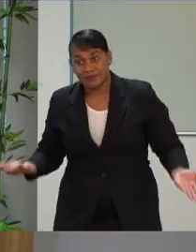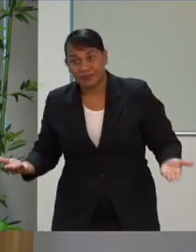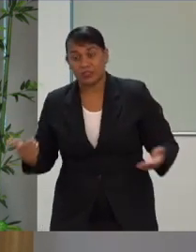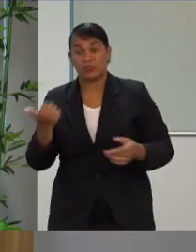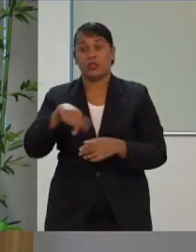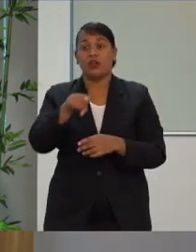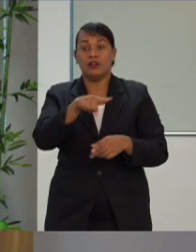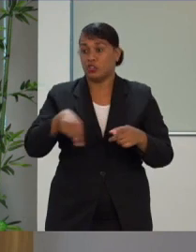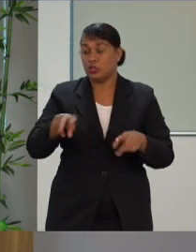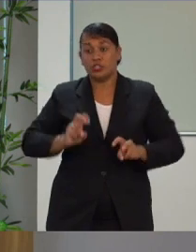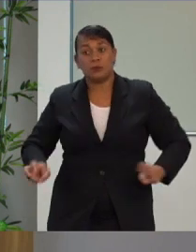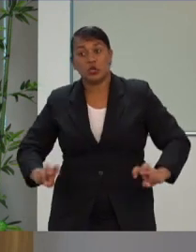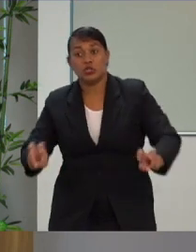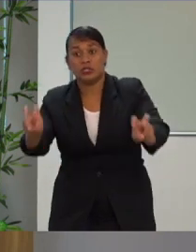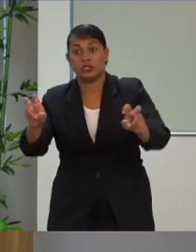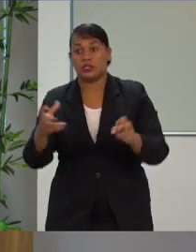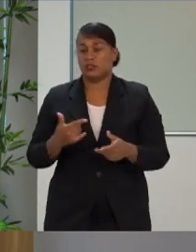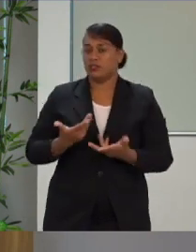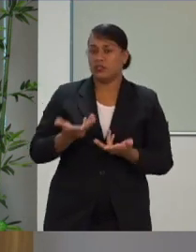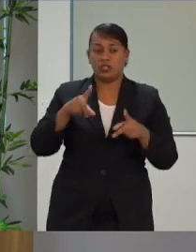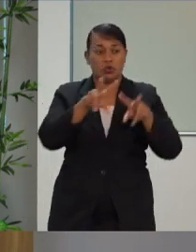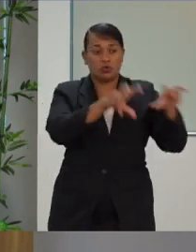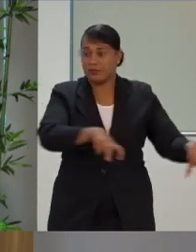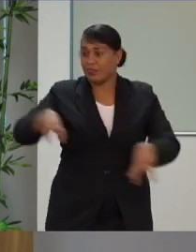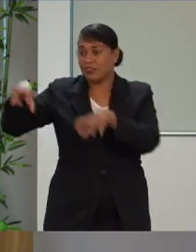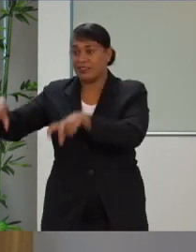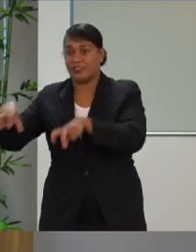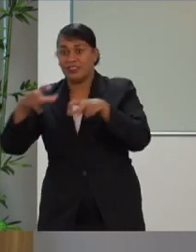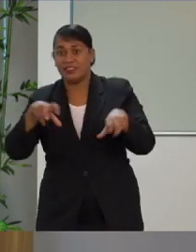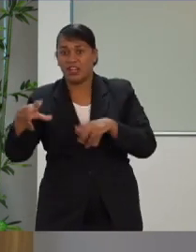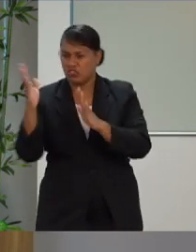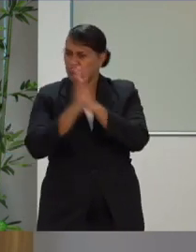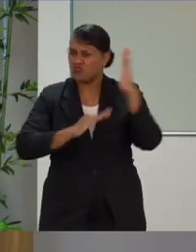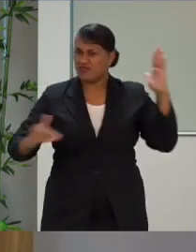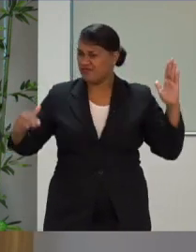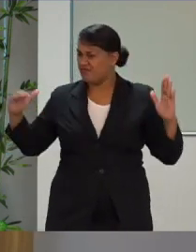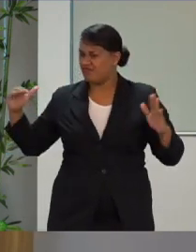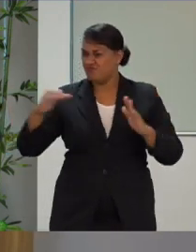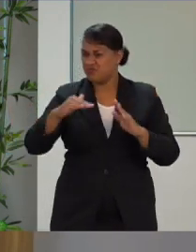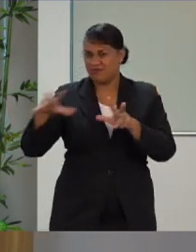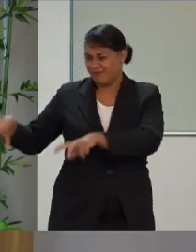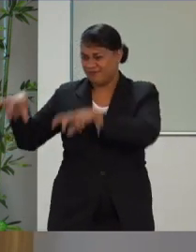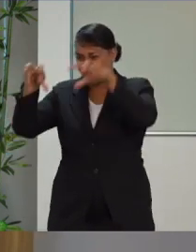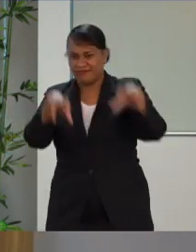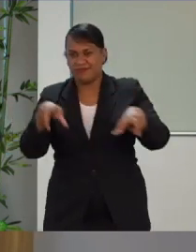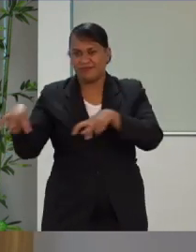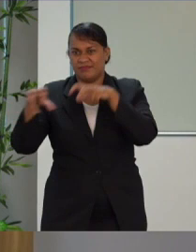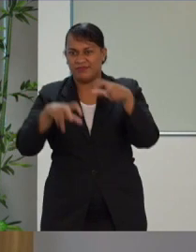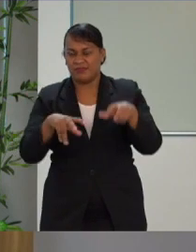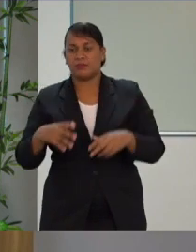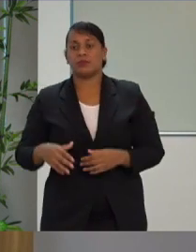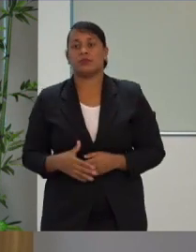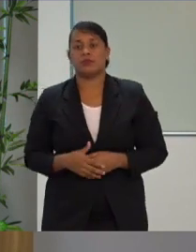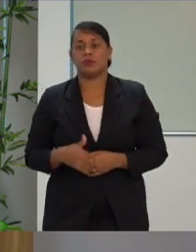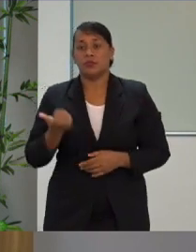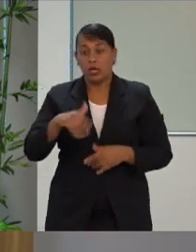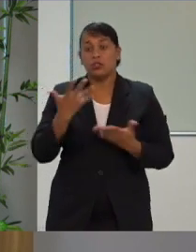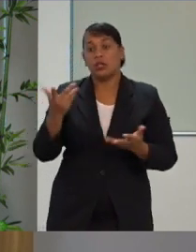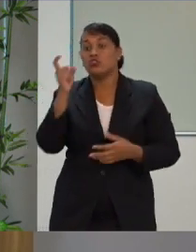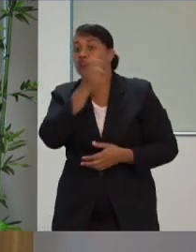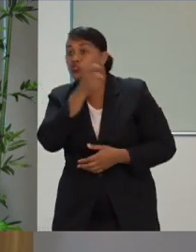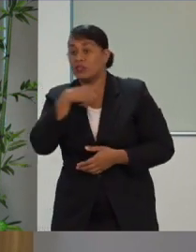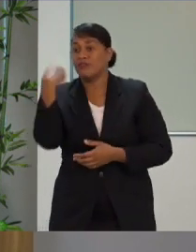transportation, container and logistics movement, packaging providers across the border, poultry industries, warehouse